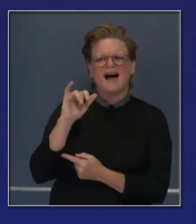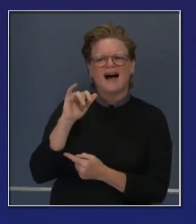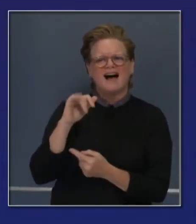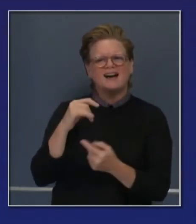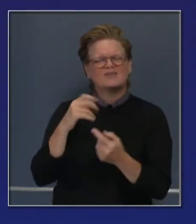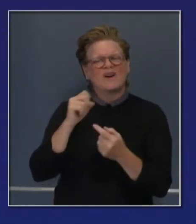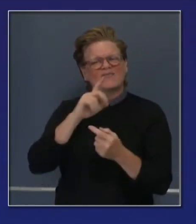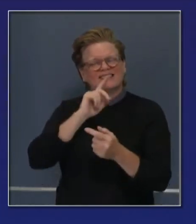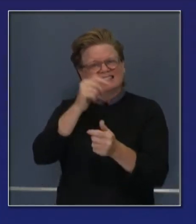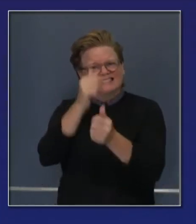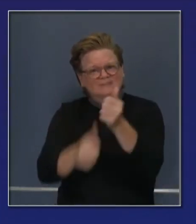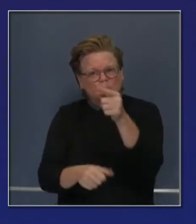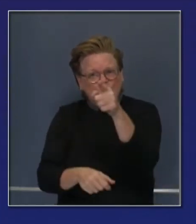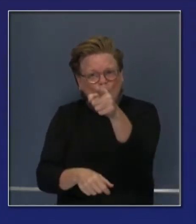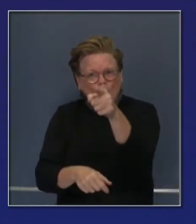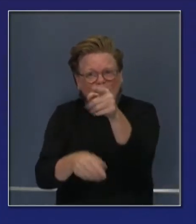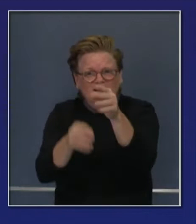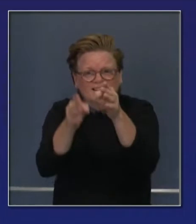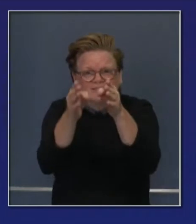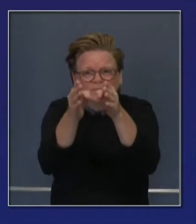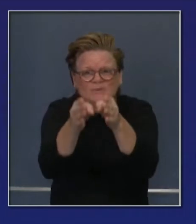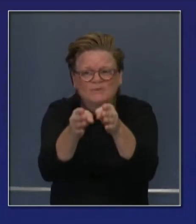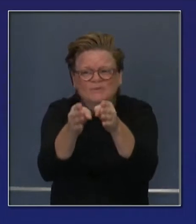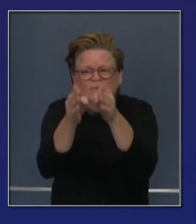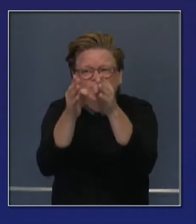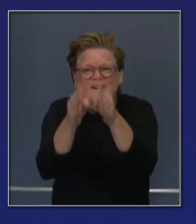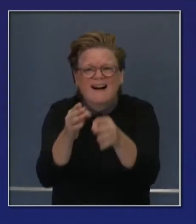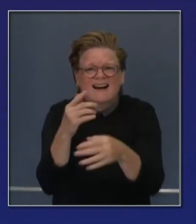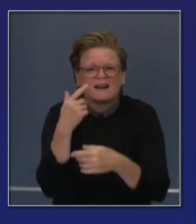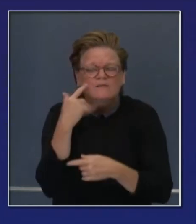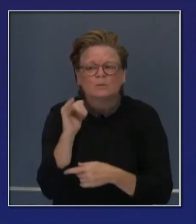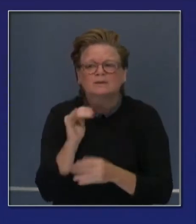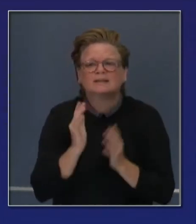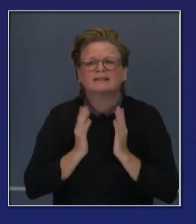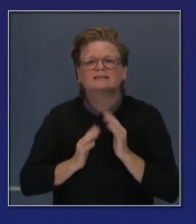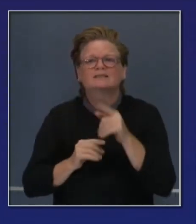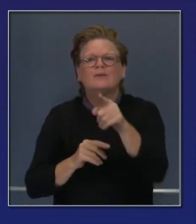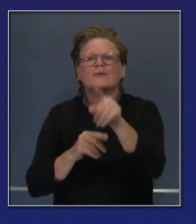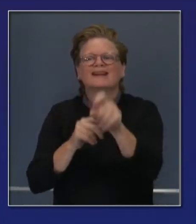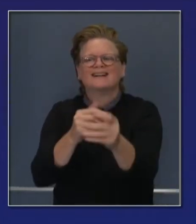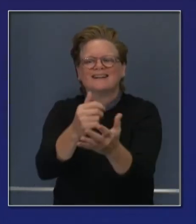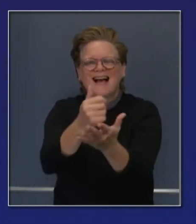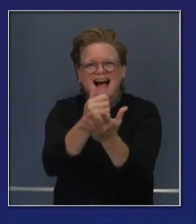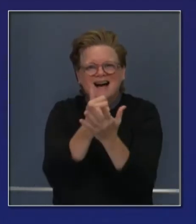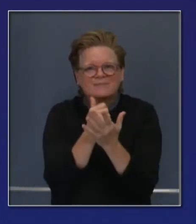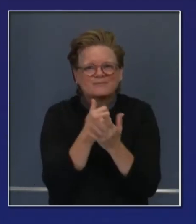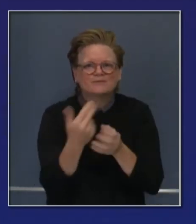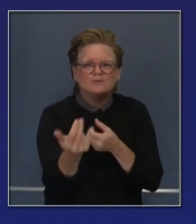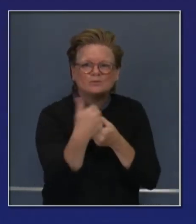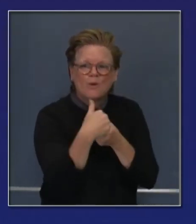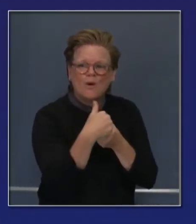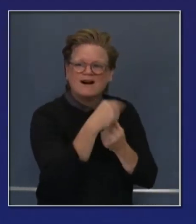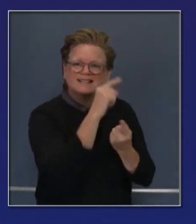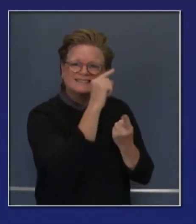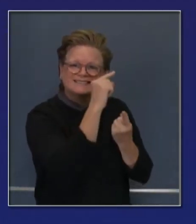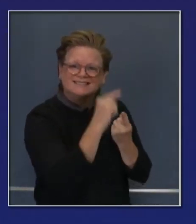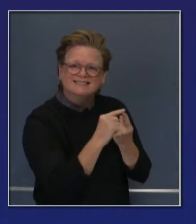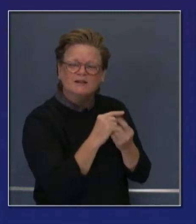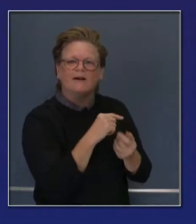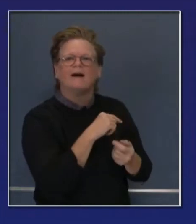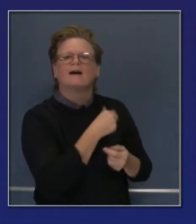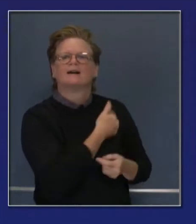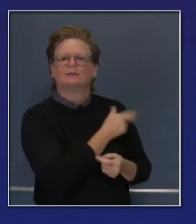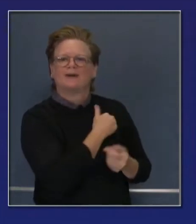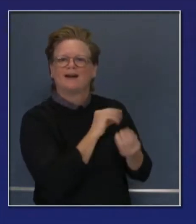get 4,200 hospitalizations further down as we go forward. And that this is going to require us